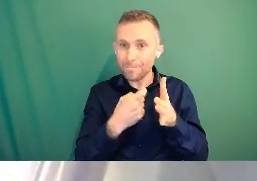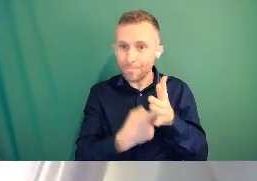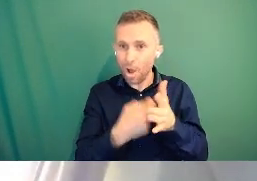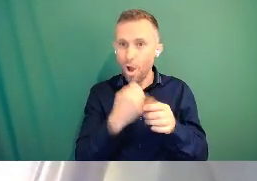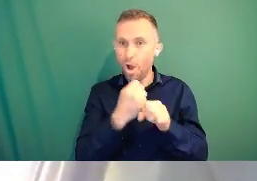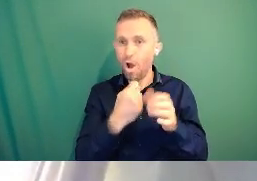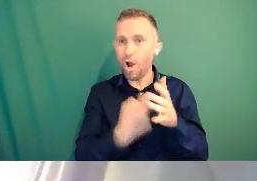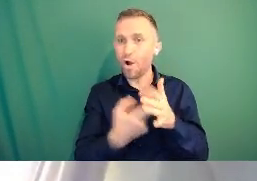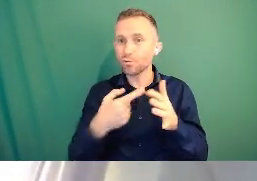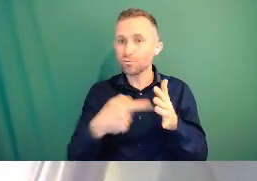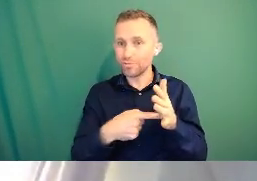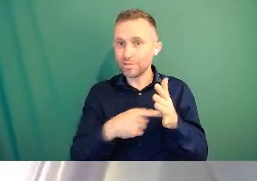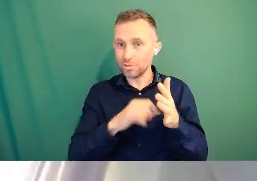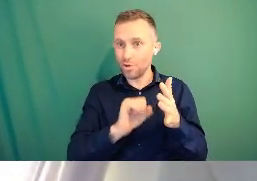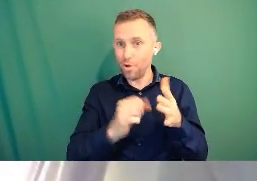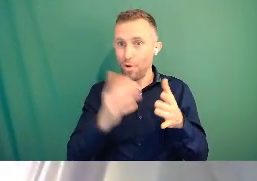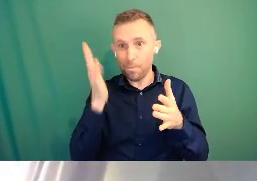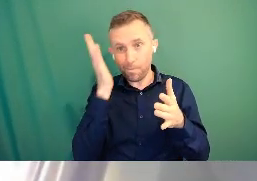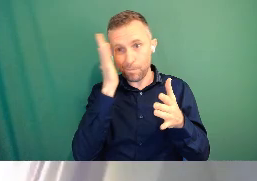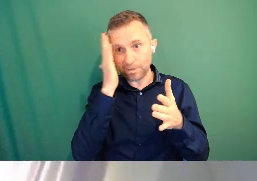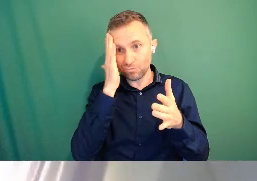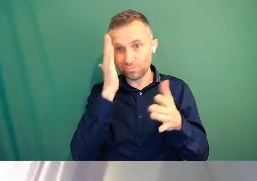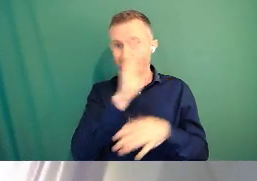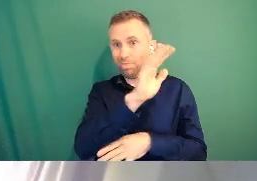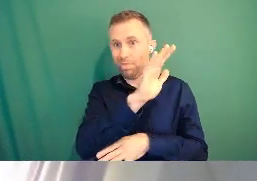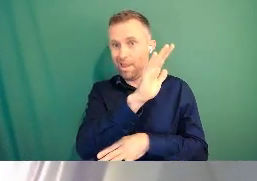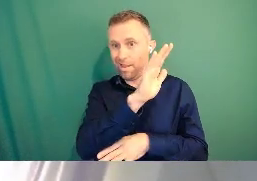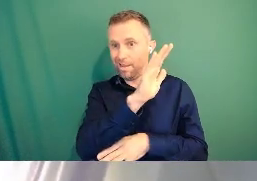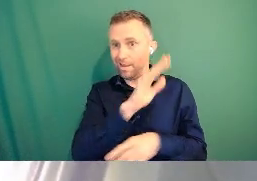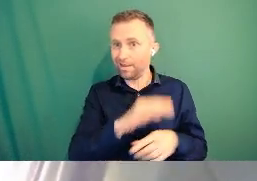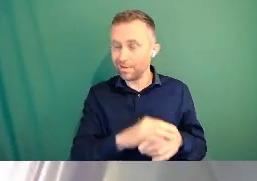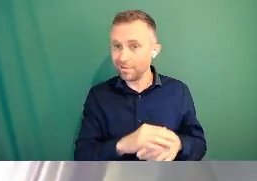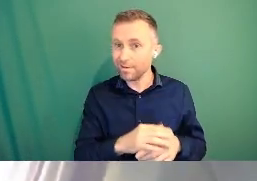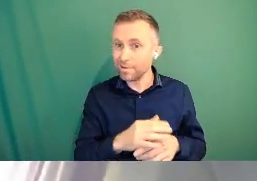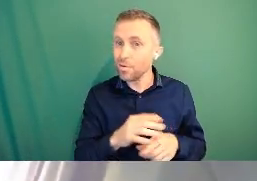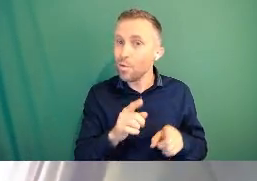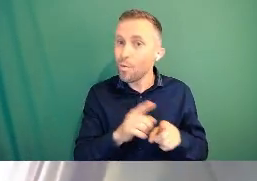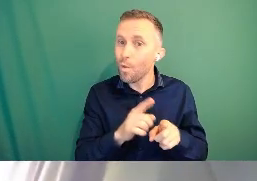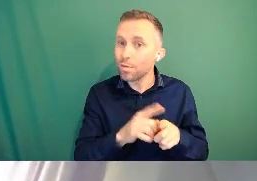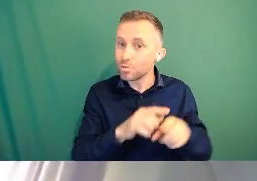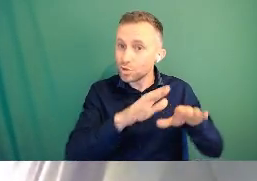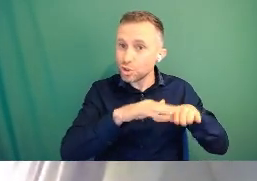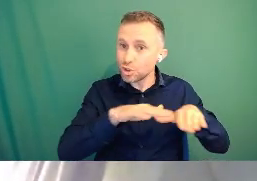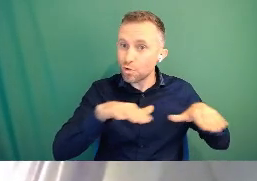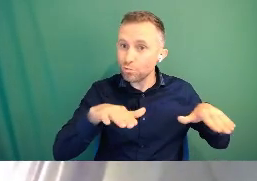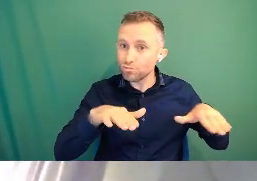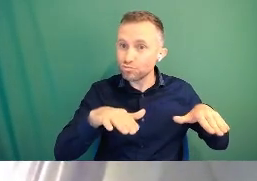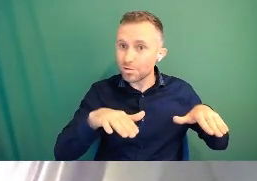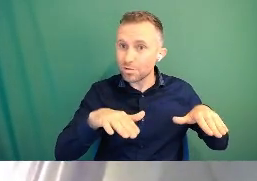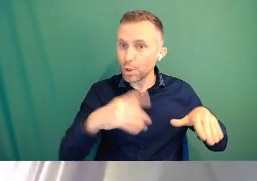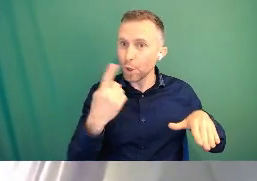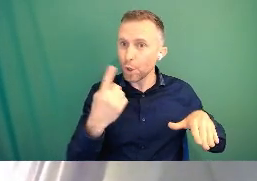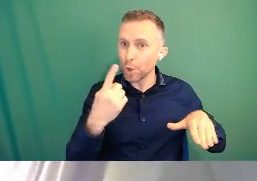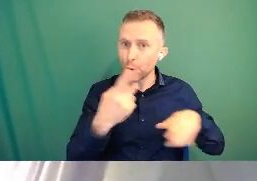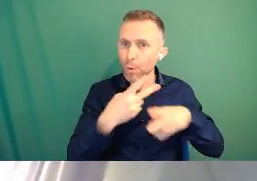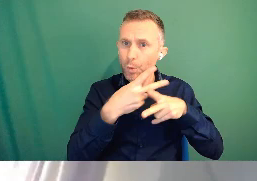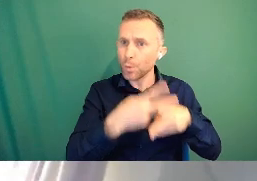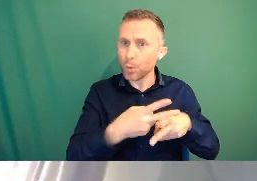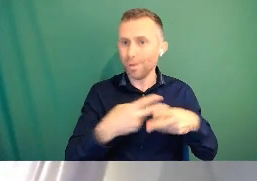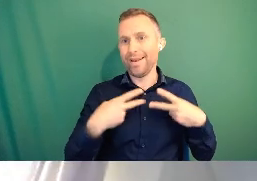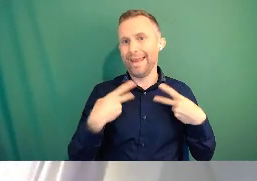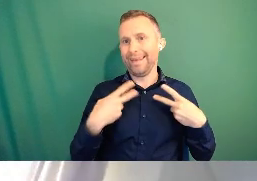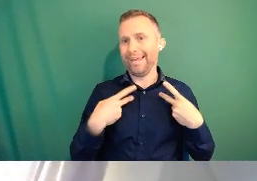Lady Margaret's bedroom. And also that this tower had a live-in nanny as well to make sure that they're looking after the